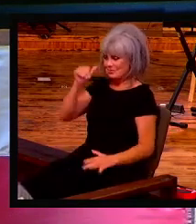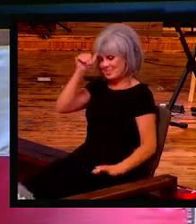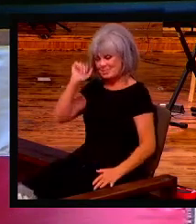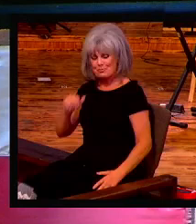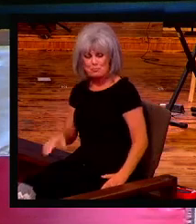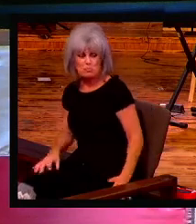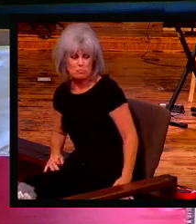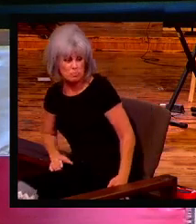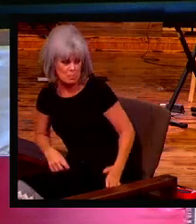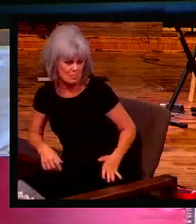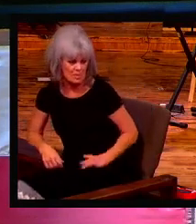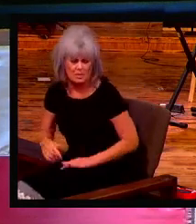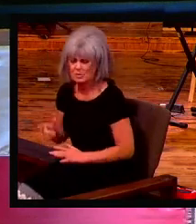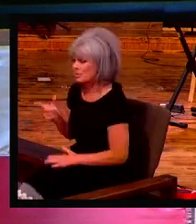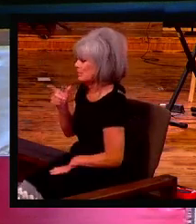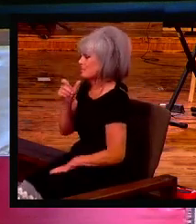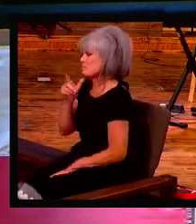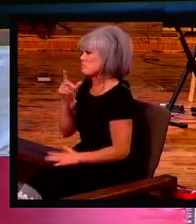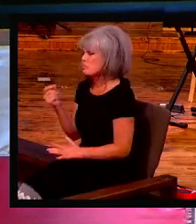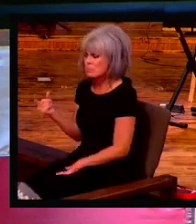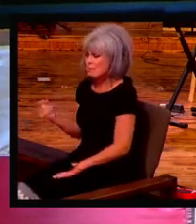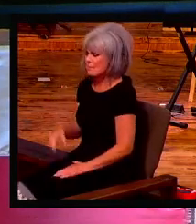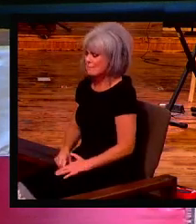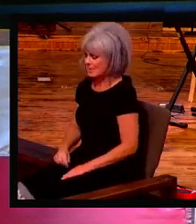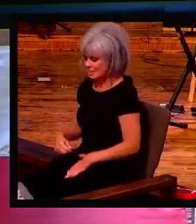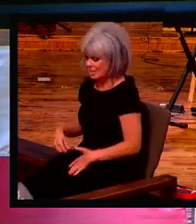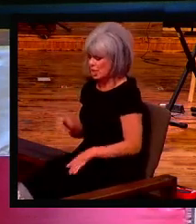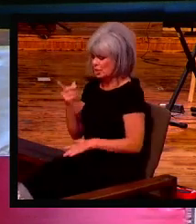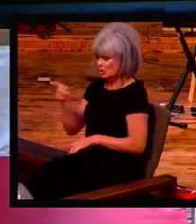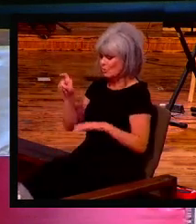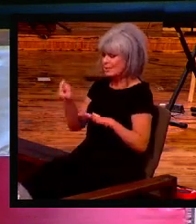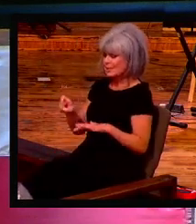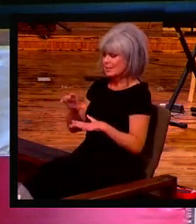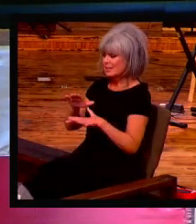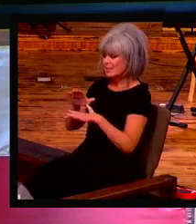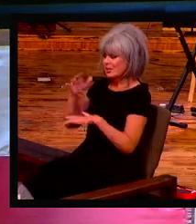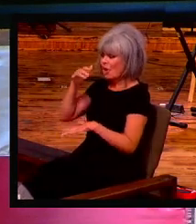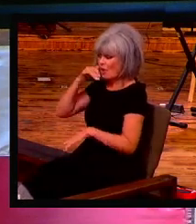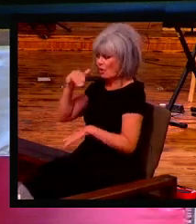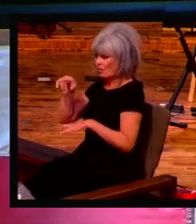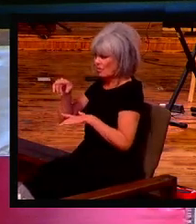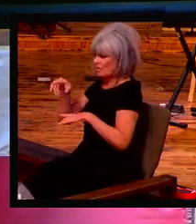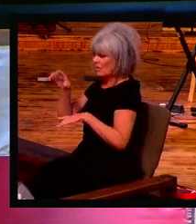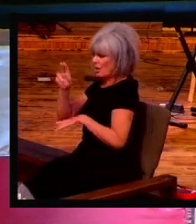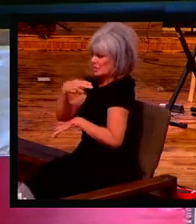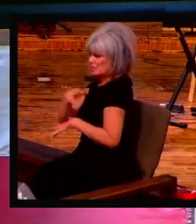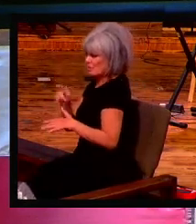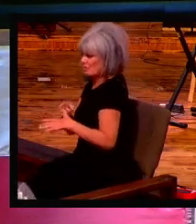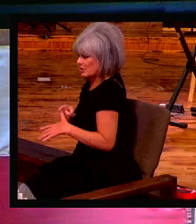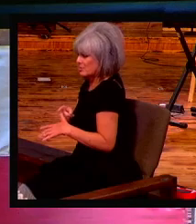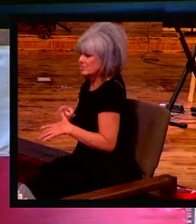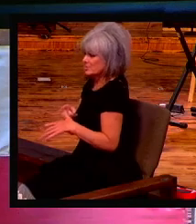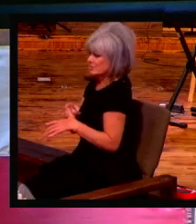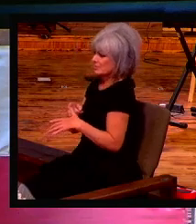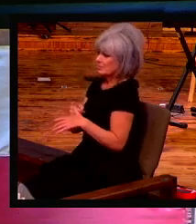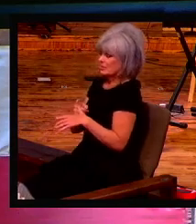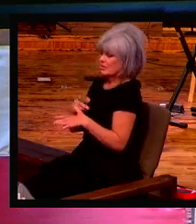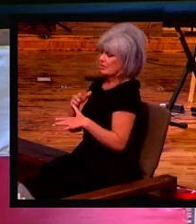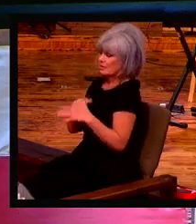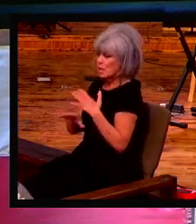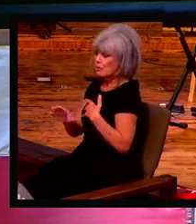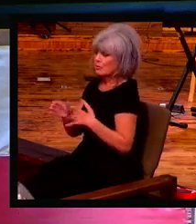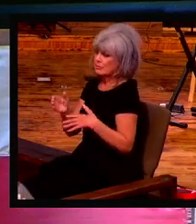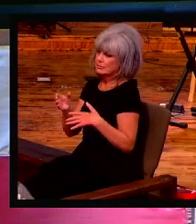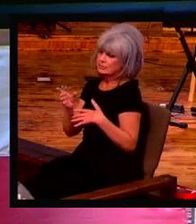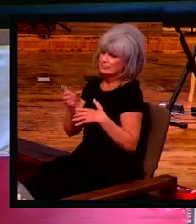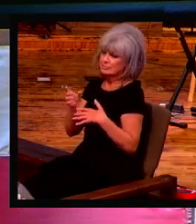I'm like, what do you wanna do? She's like, babe, you need to call this hospital. Call them first. Make sure they have labor and delivery. I'm like, okay. And now mind you, I'm